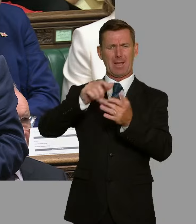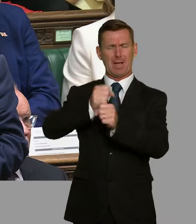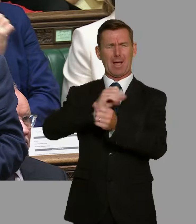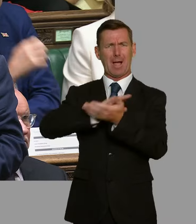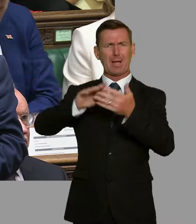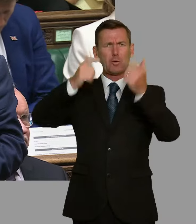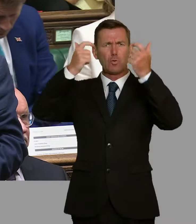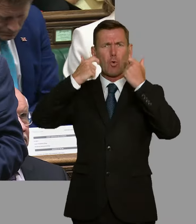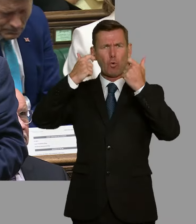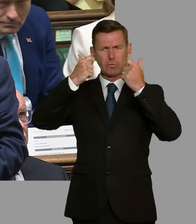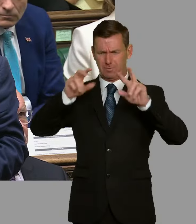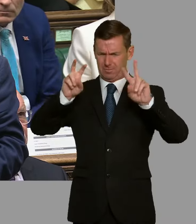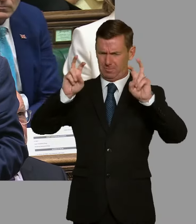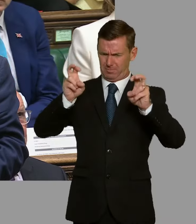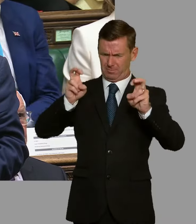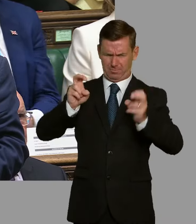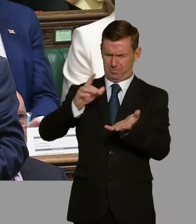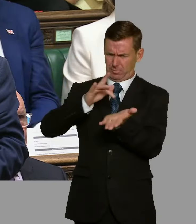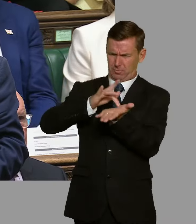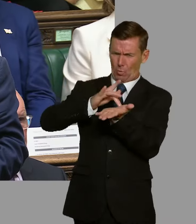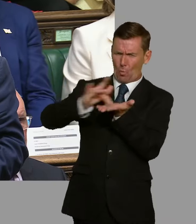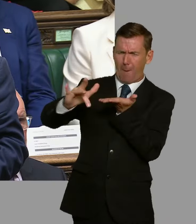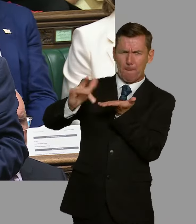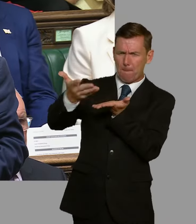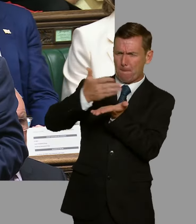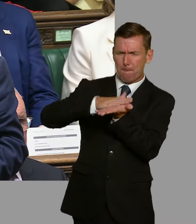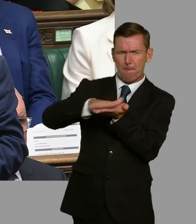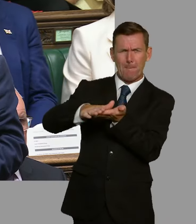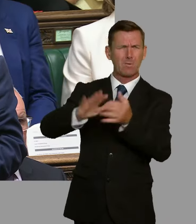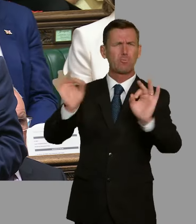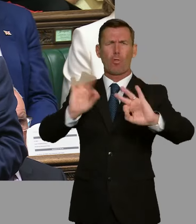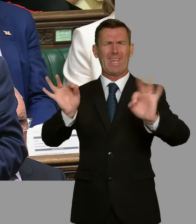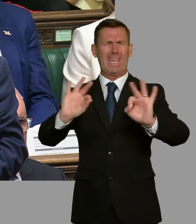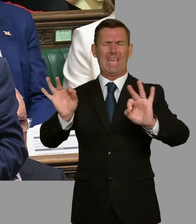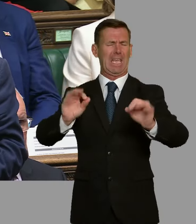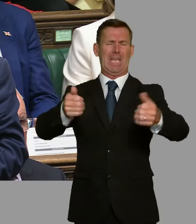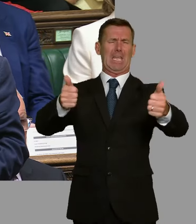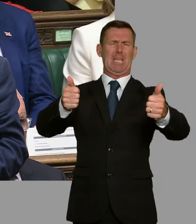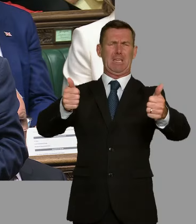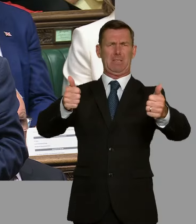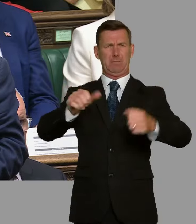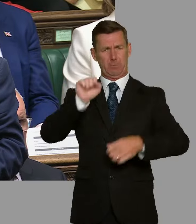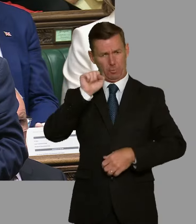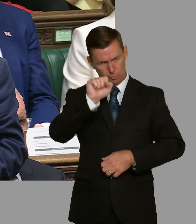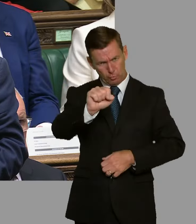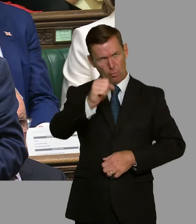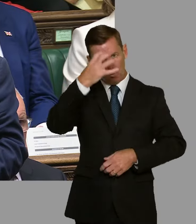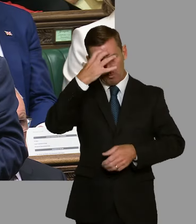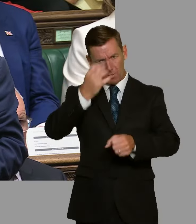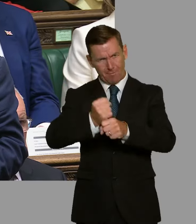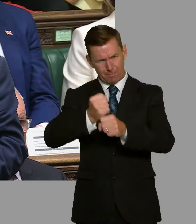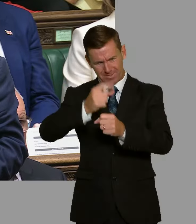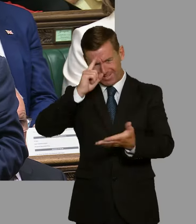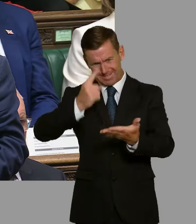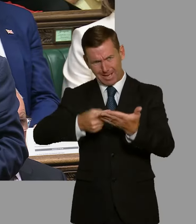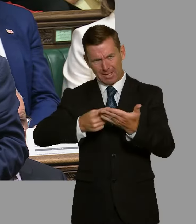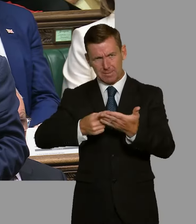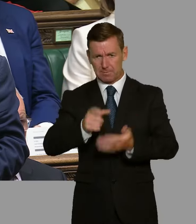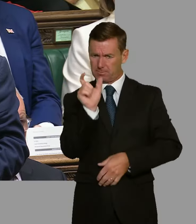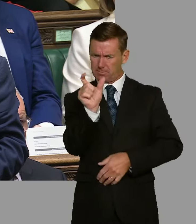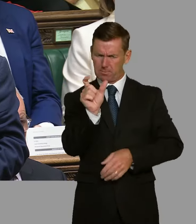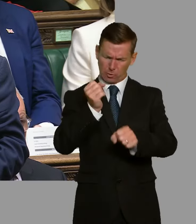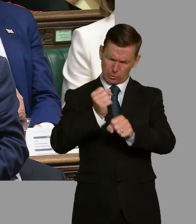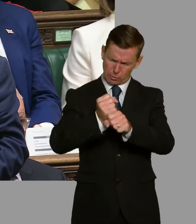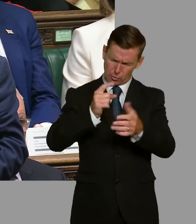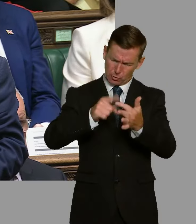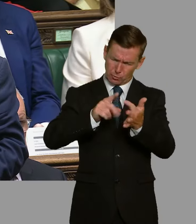is, his government has made a determination. The question is, does he have the courage of his convictions, and will